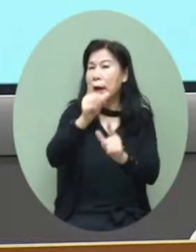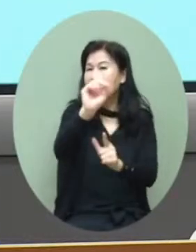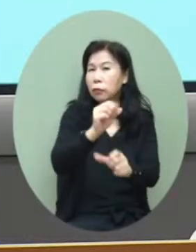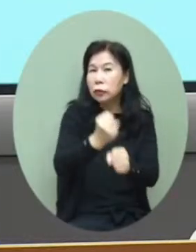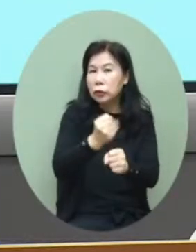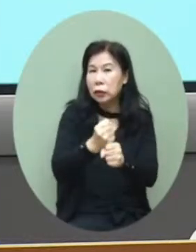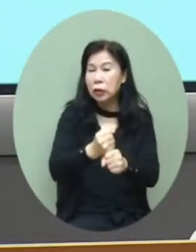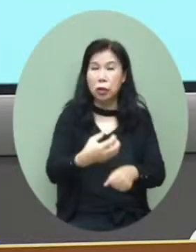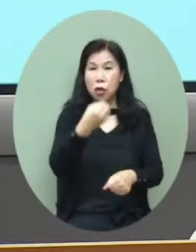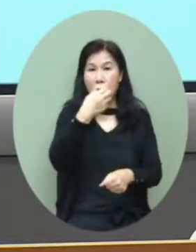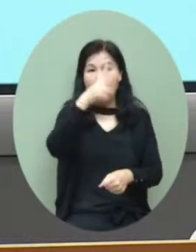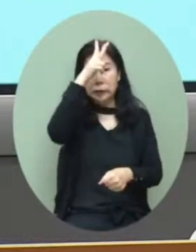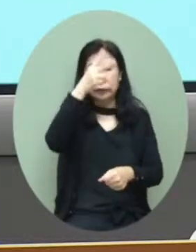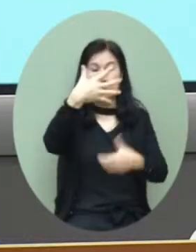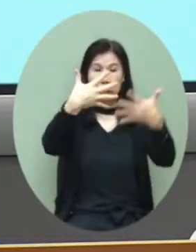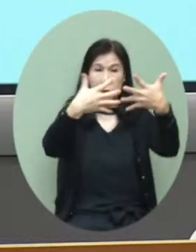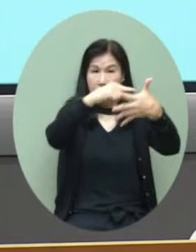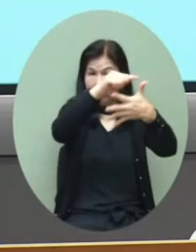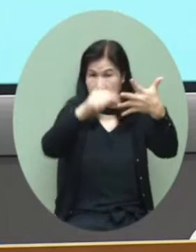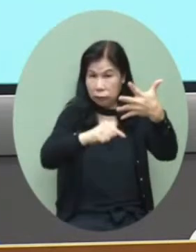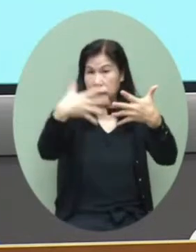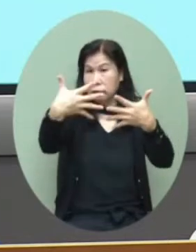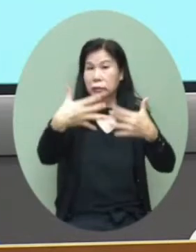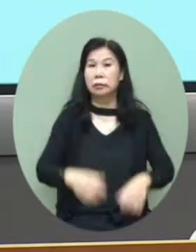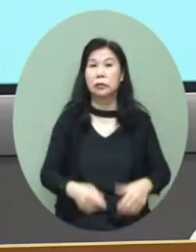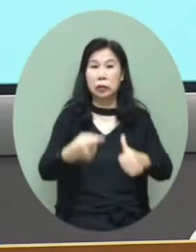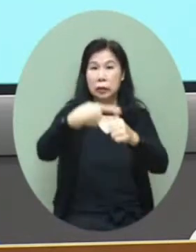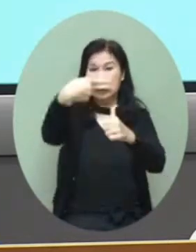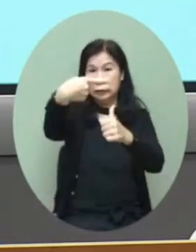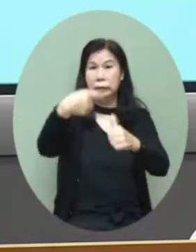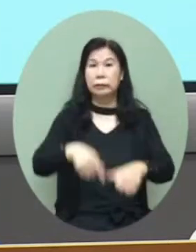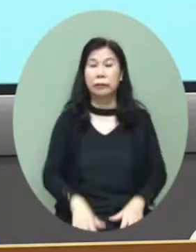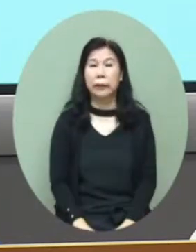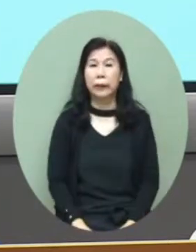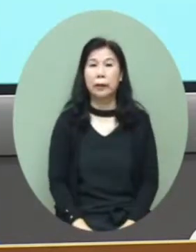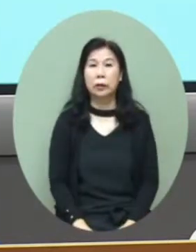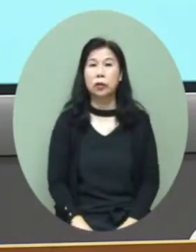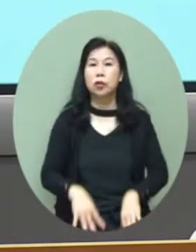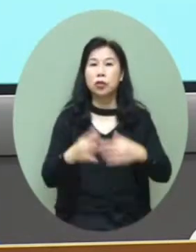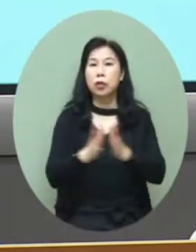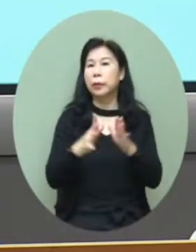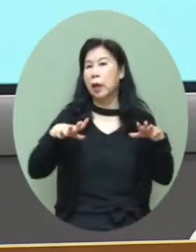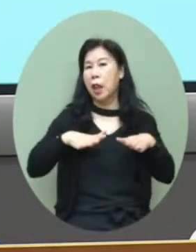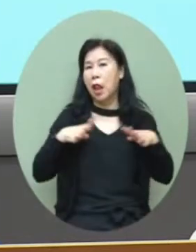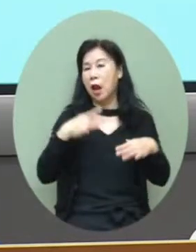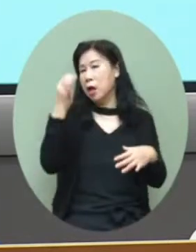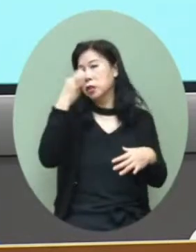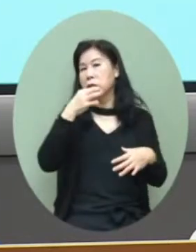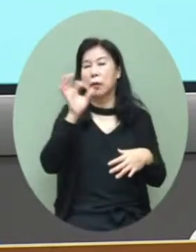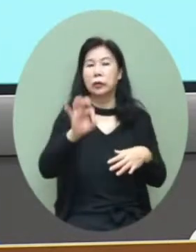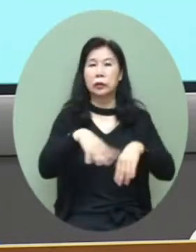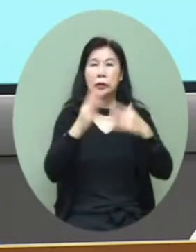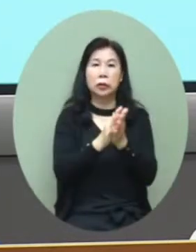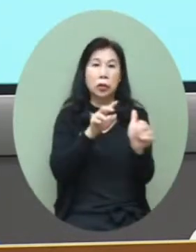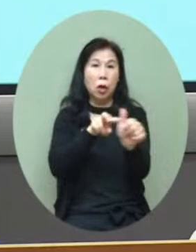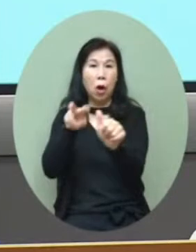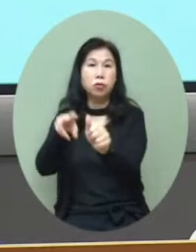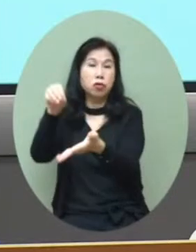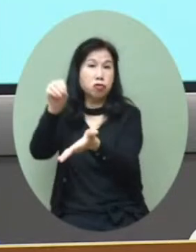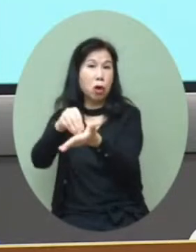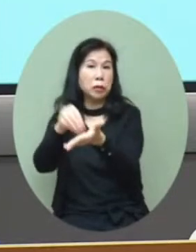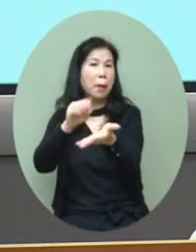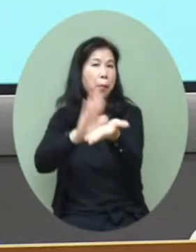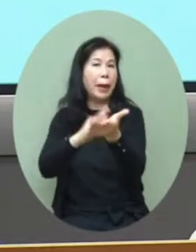anti-epidemic policy of the Hong Kong SAR government. There are 5 points. First, we will not remain in